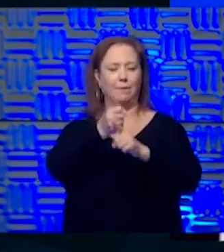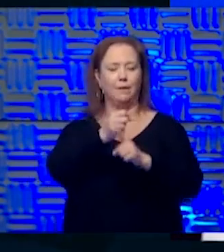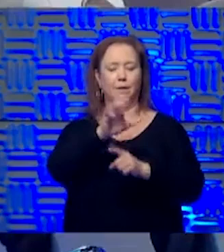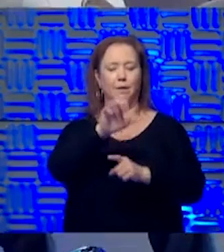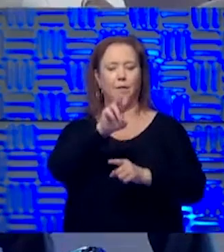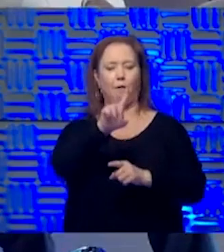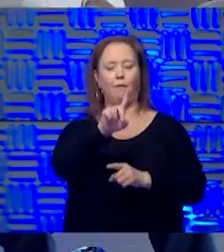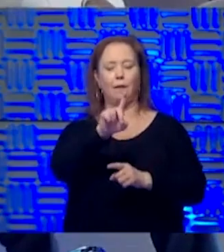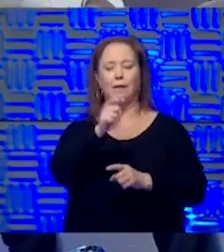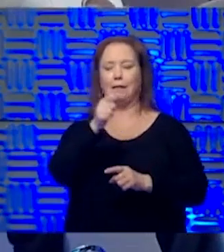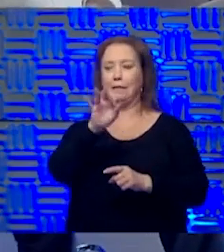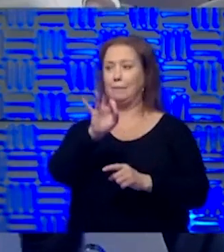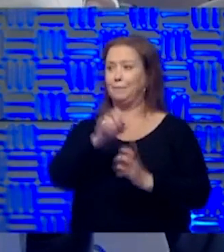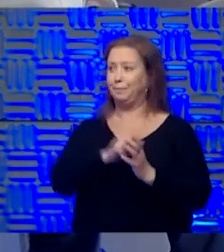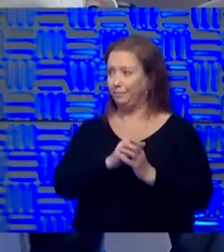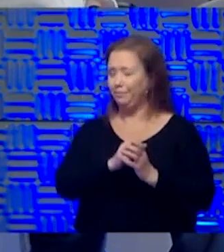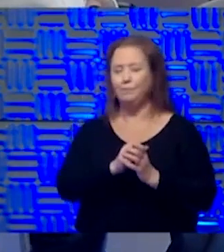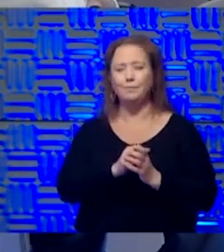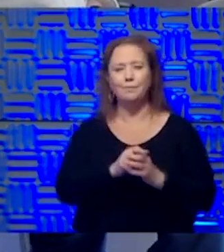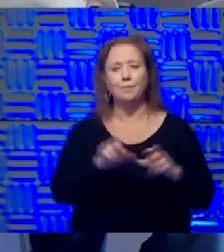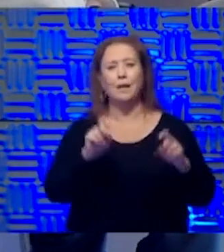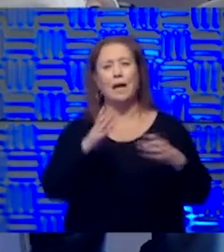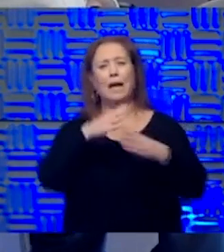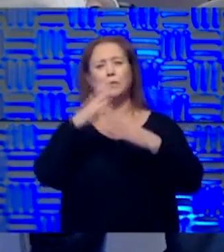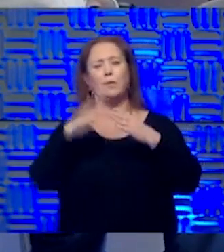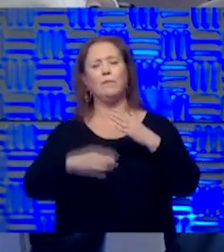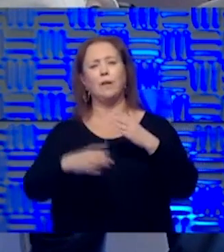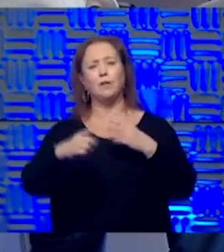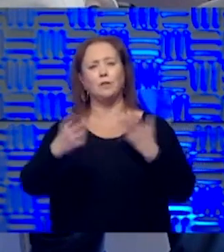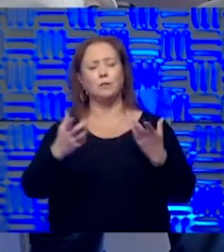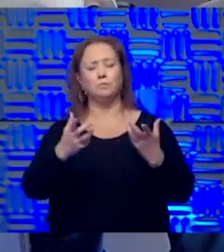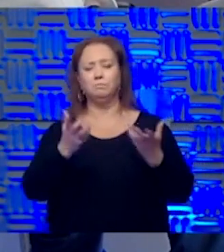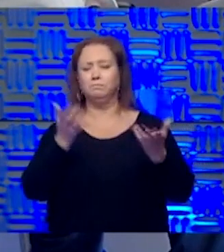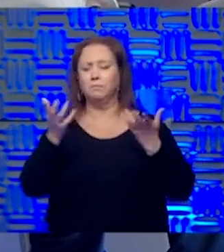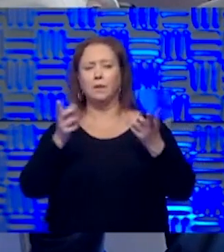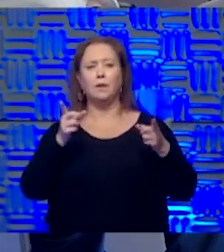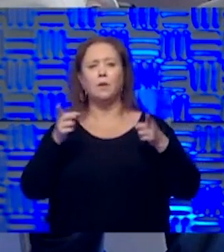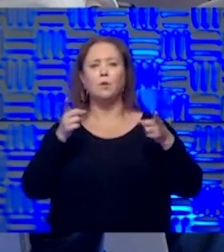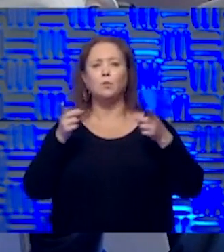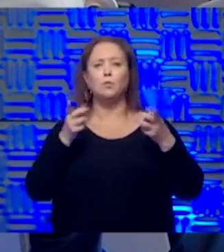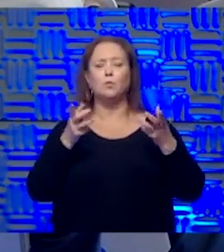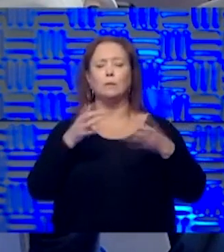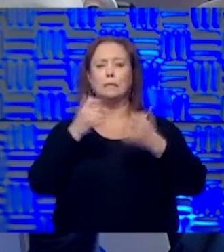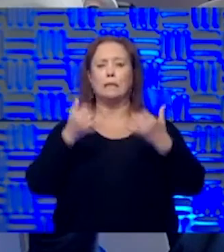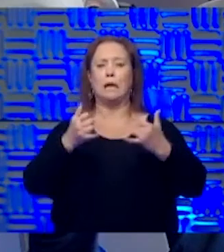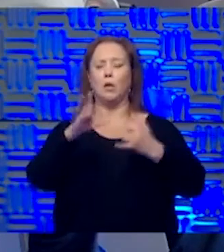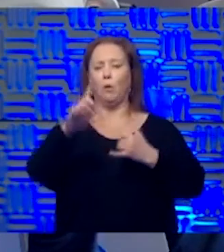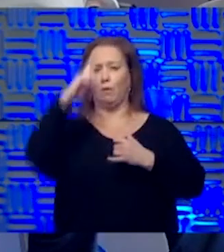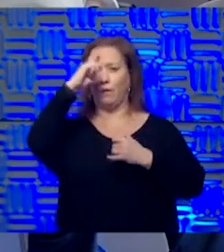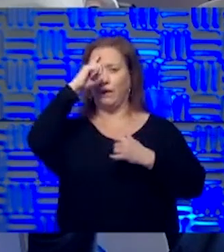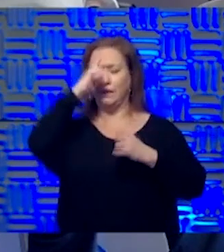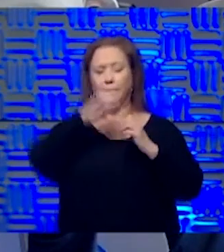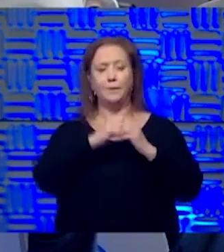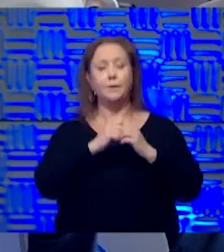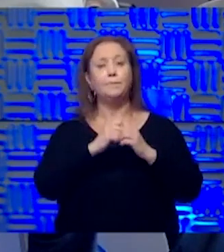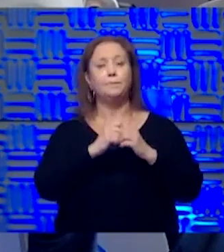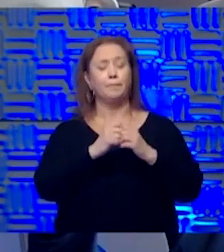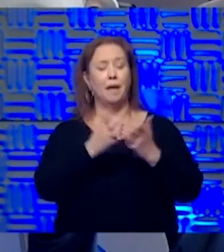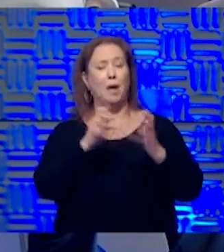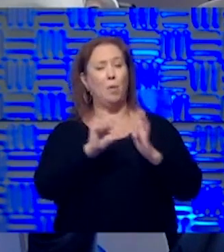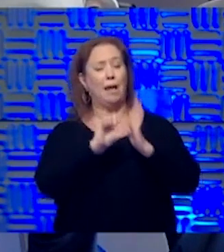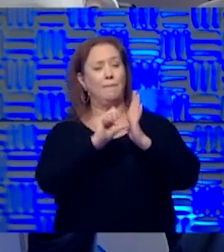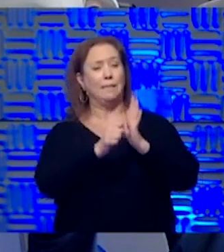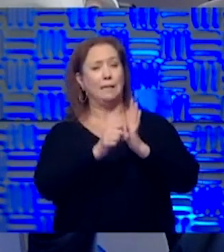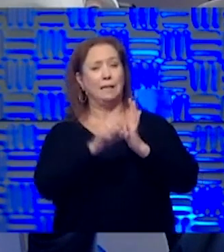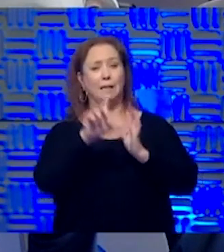our neurological experts and say, as we finish up, what kind of thoughts do you want to leave our listening audience with? I think just reiterating,